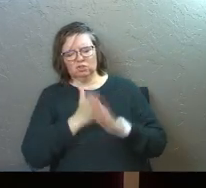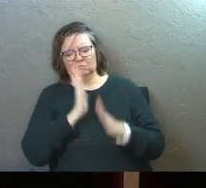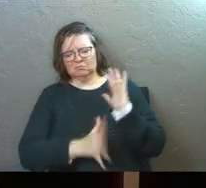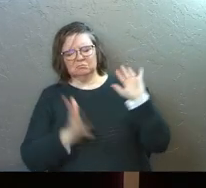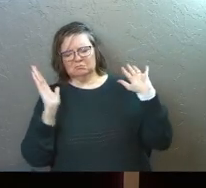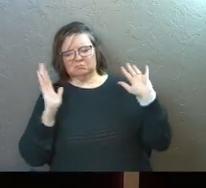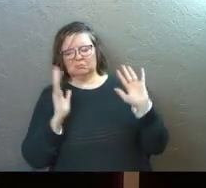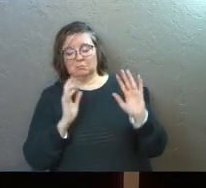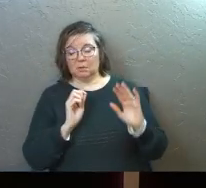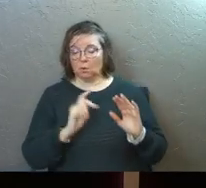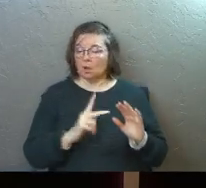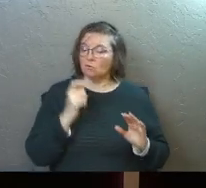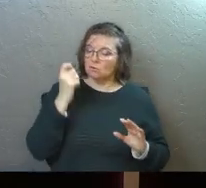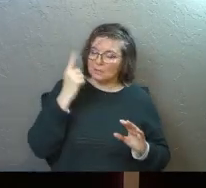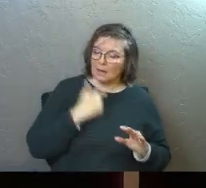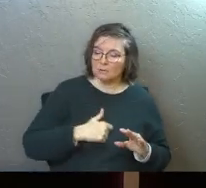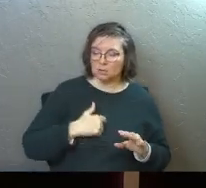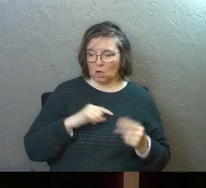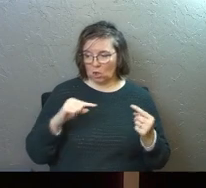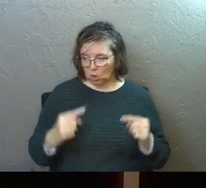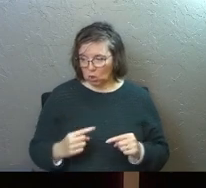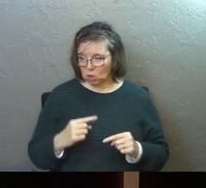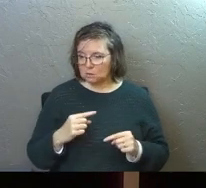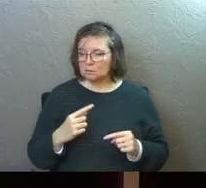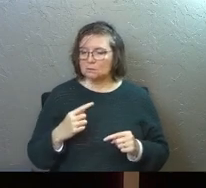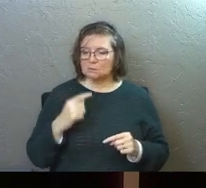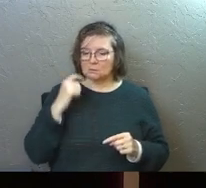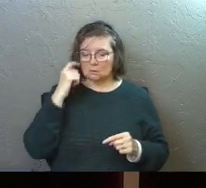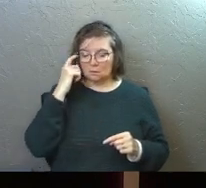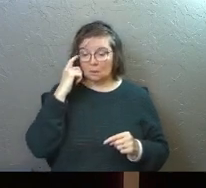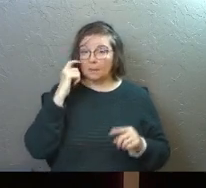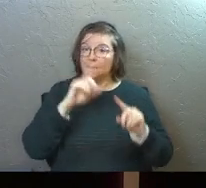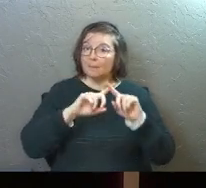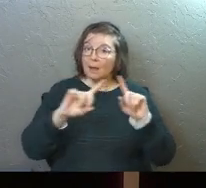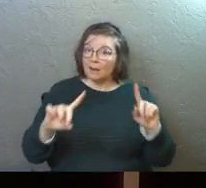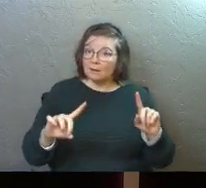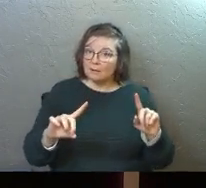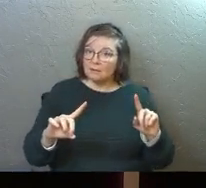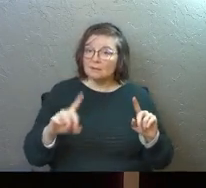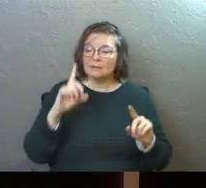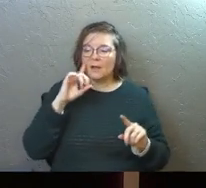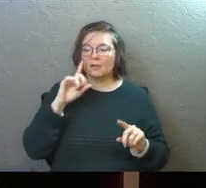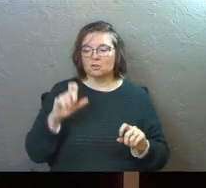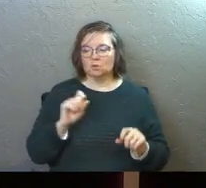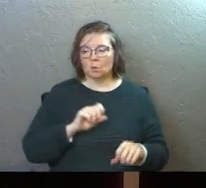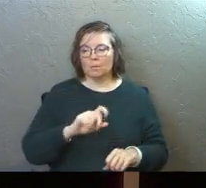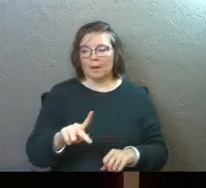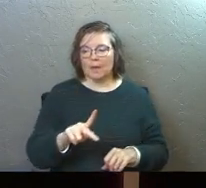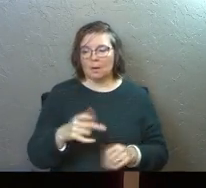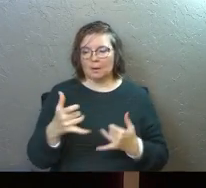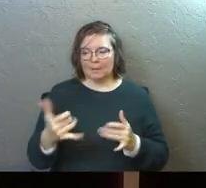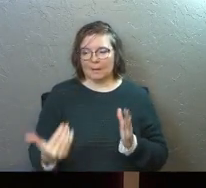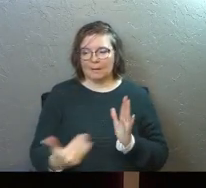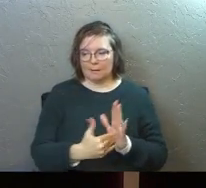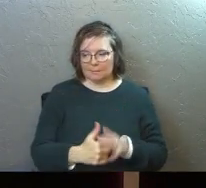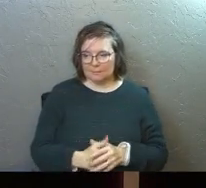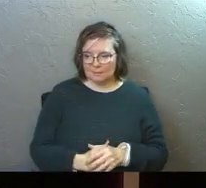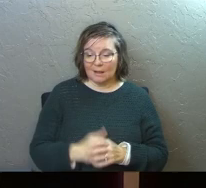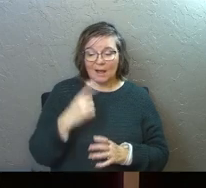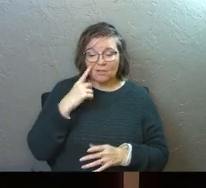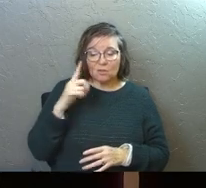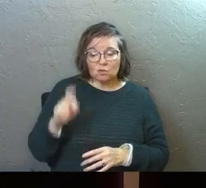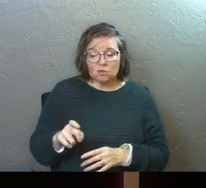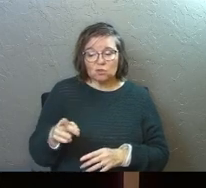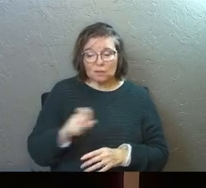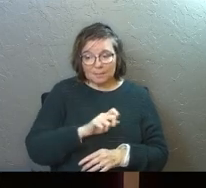keeps saying like, okay, I understand. I'm sorry that it hurts, you know, all that kind of stuff. But I think you should get back out there. I